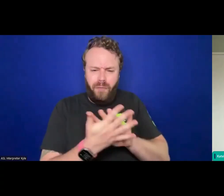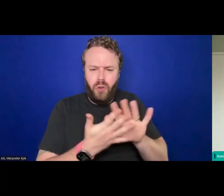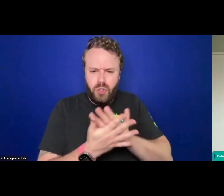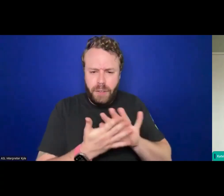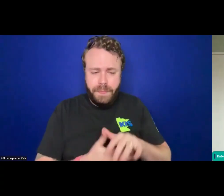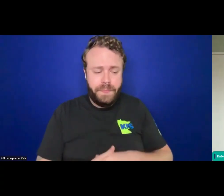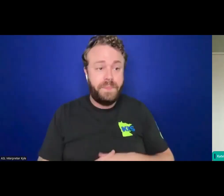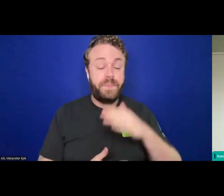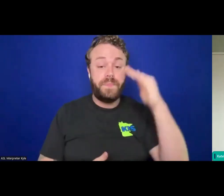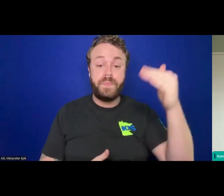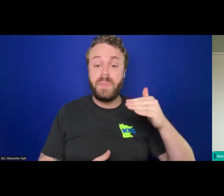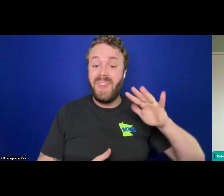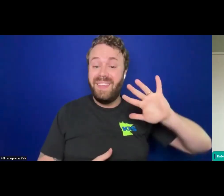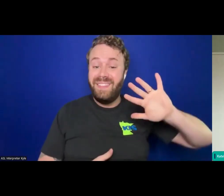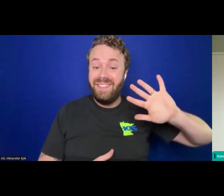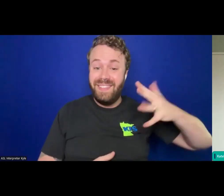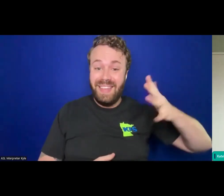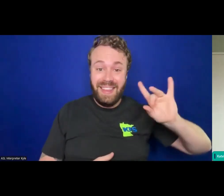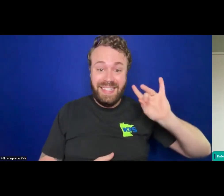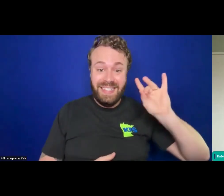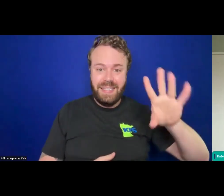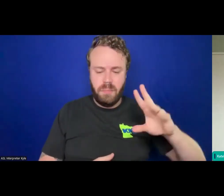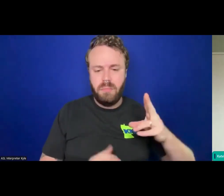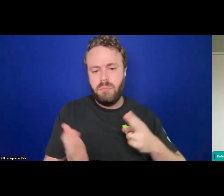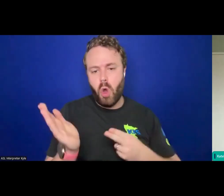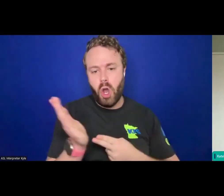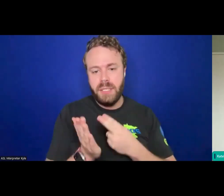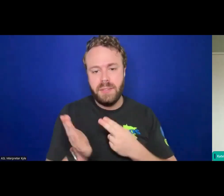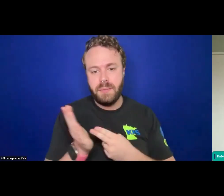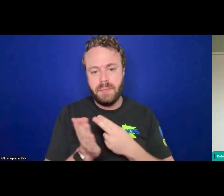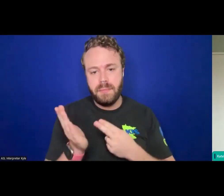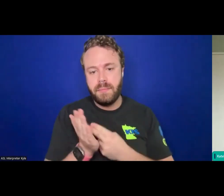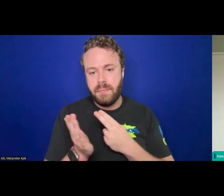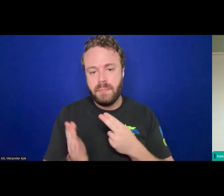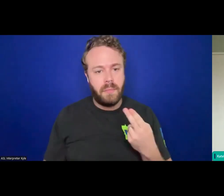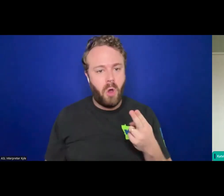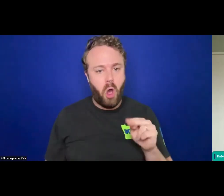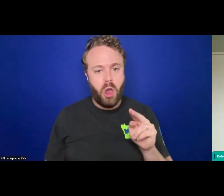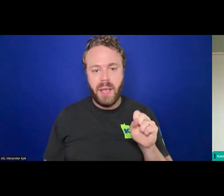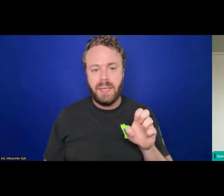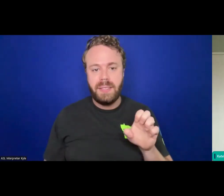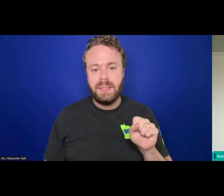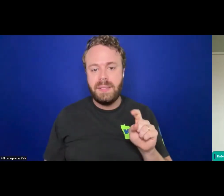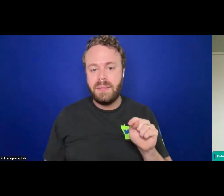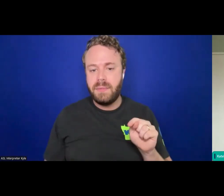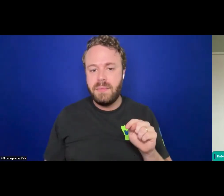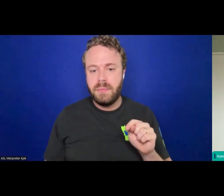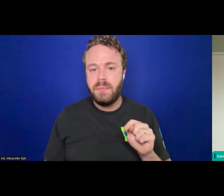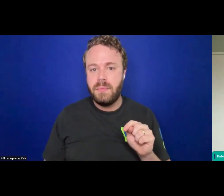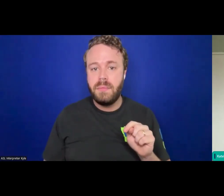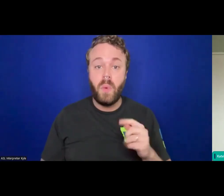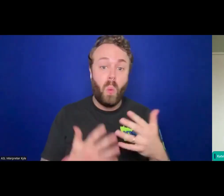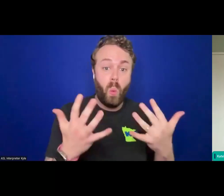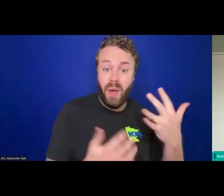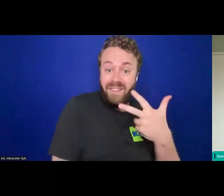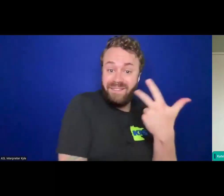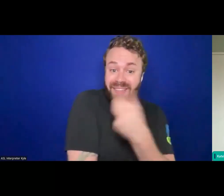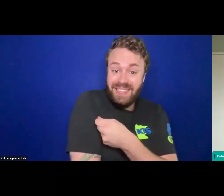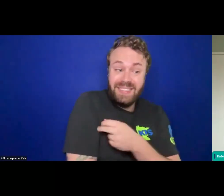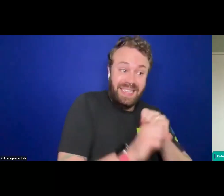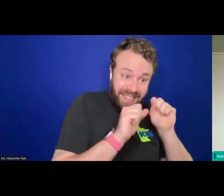tip is to be honest. Truly be honest about what vaccines can and cannot do.